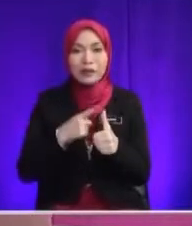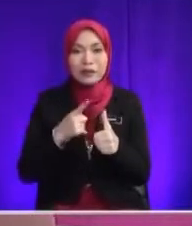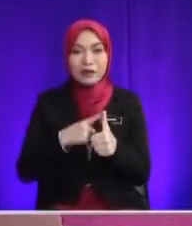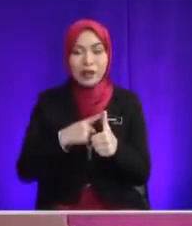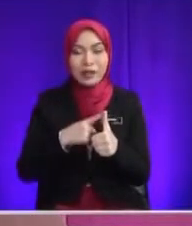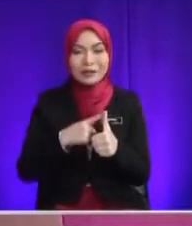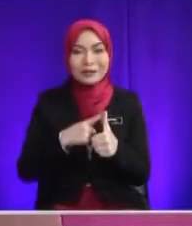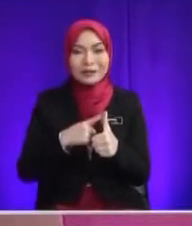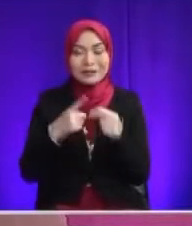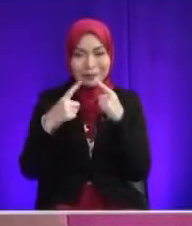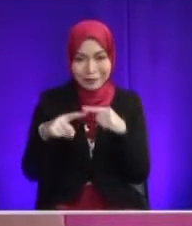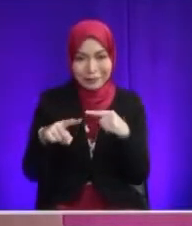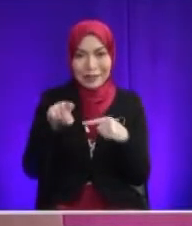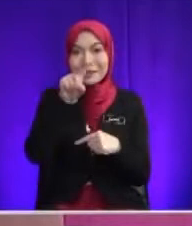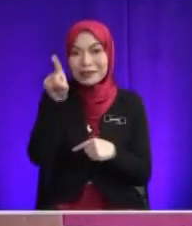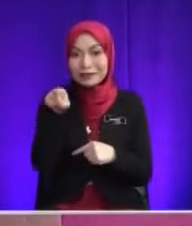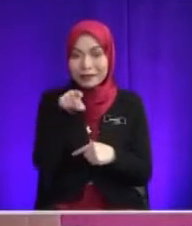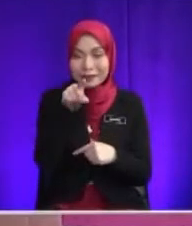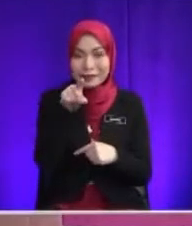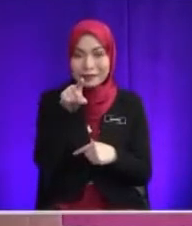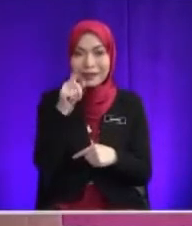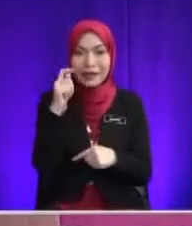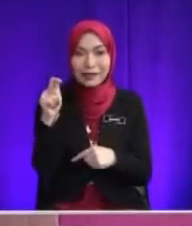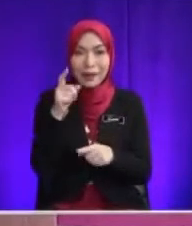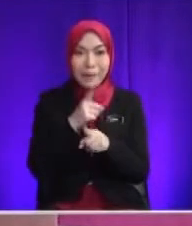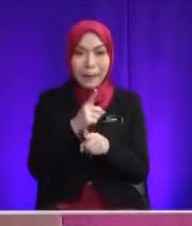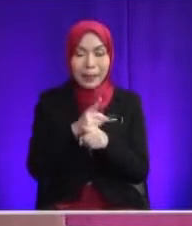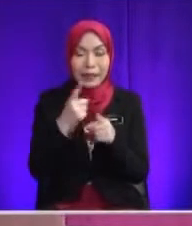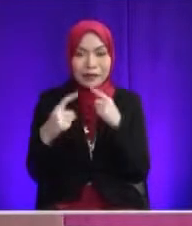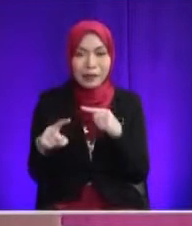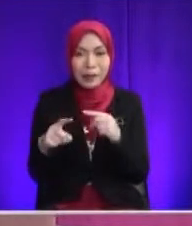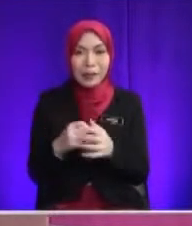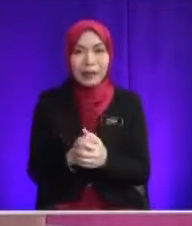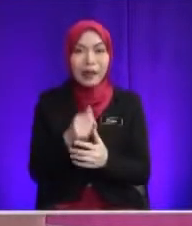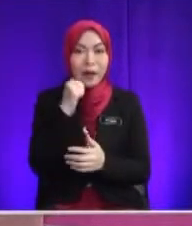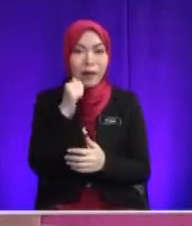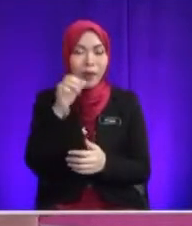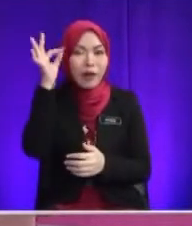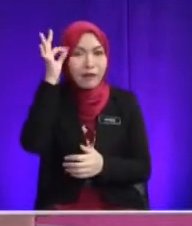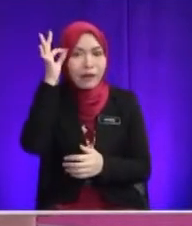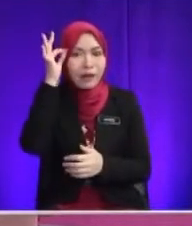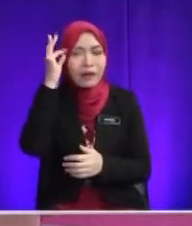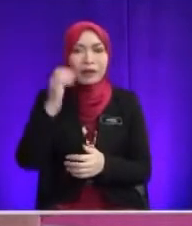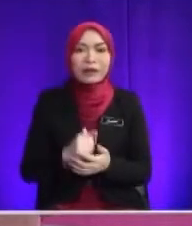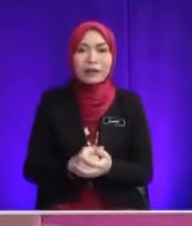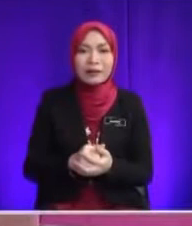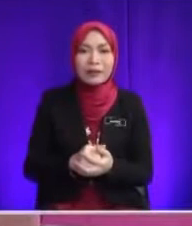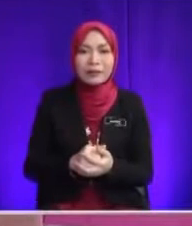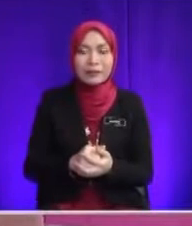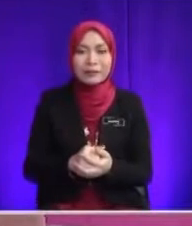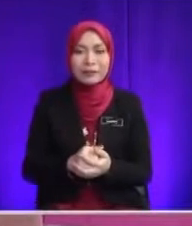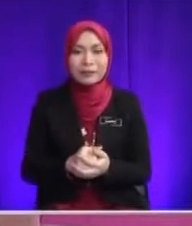answer. Okay, we are going to start with the first one. The woman thinks the man is being too harsh or not harsh